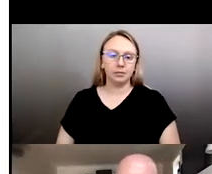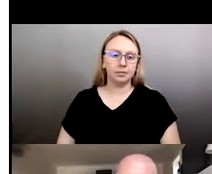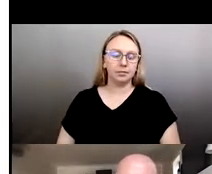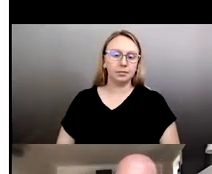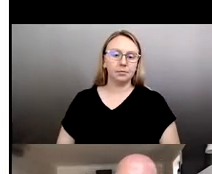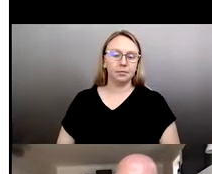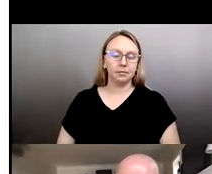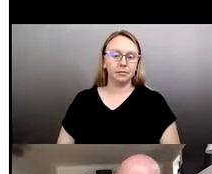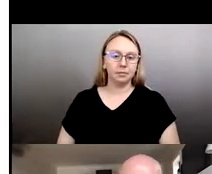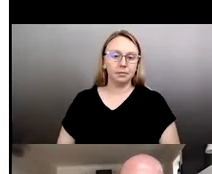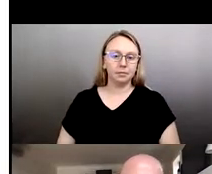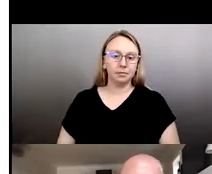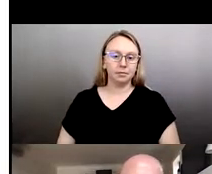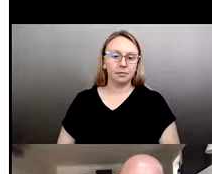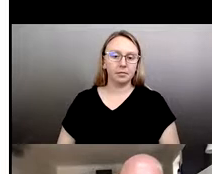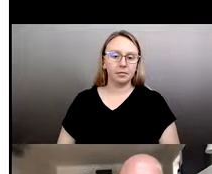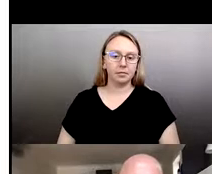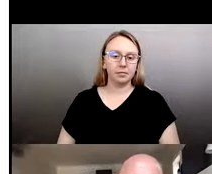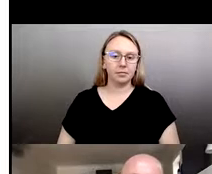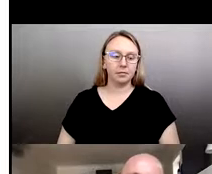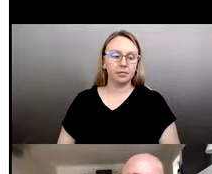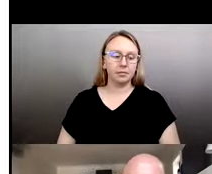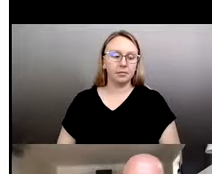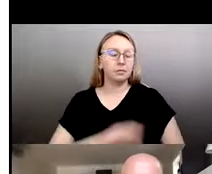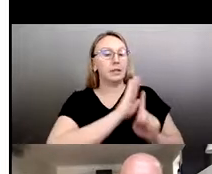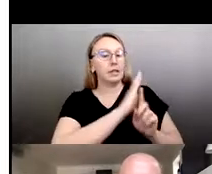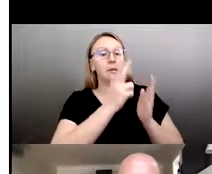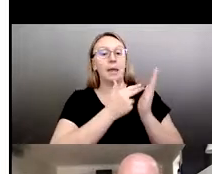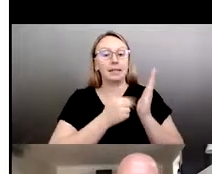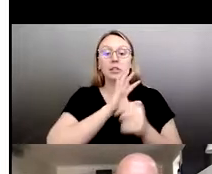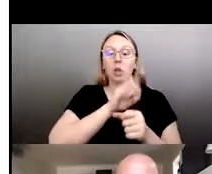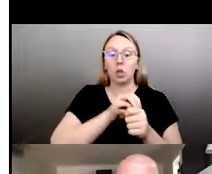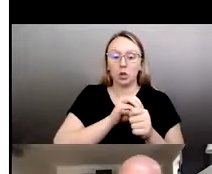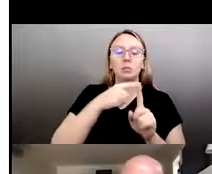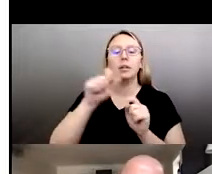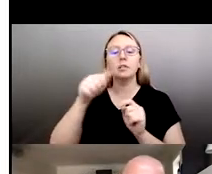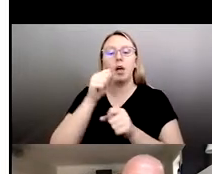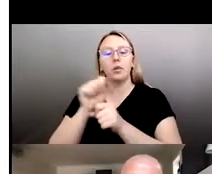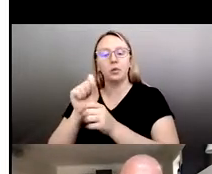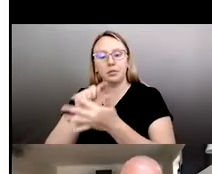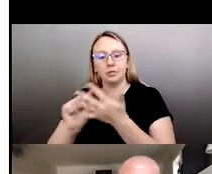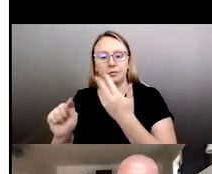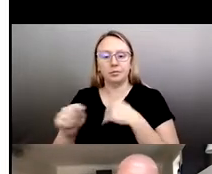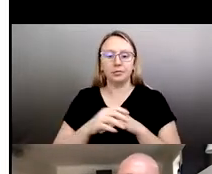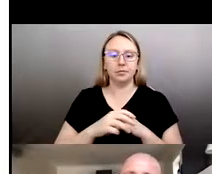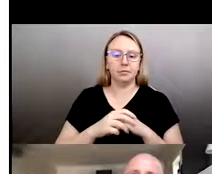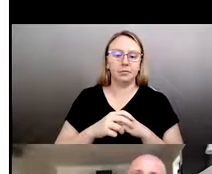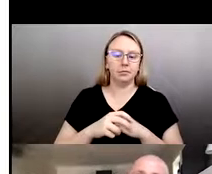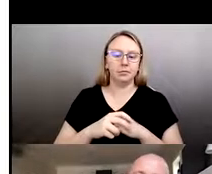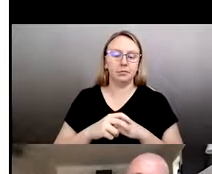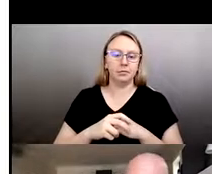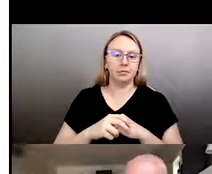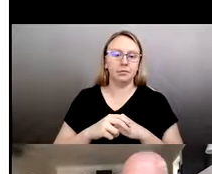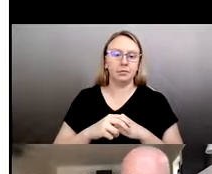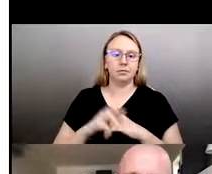space. Piacenza's paintings were included and a number of other works. Roger was really into just covering every space